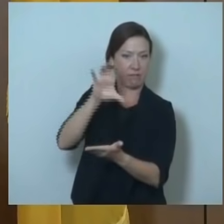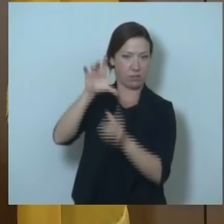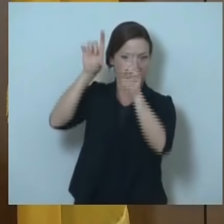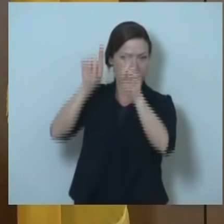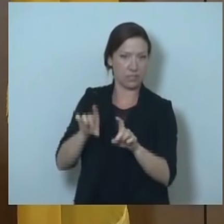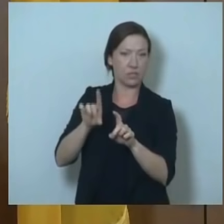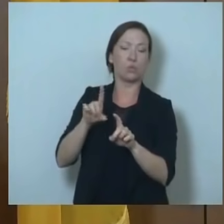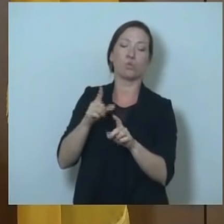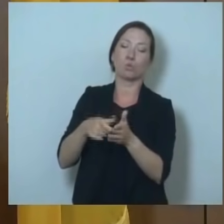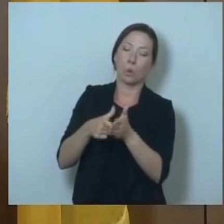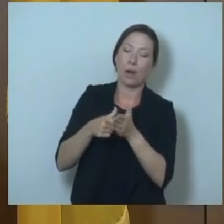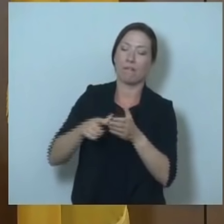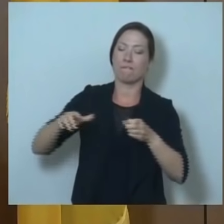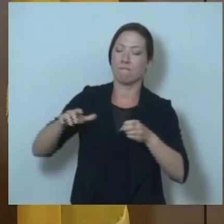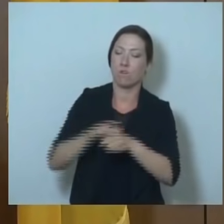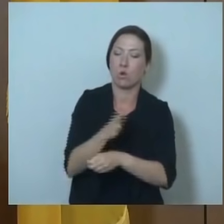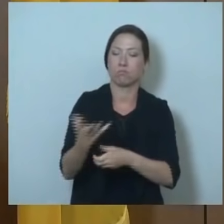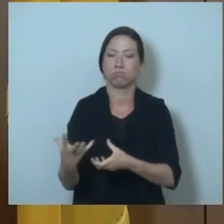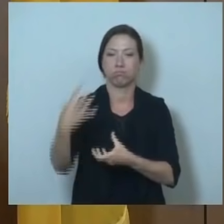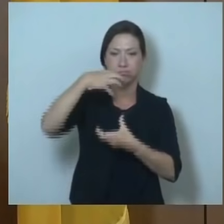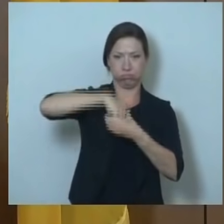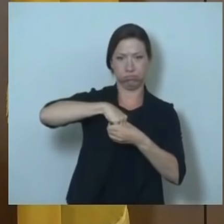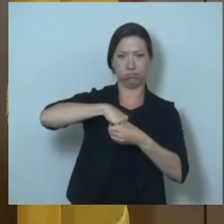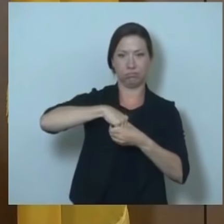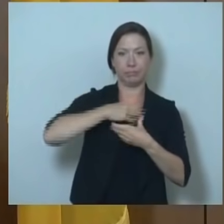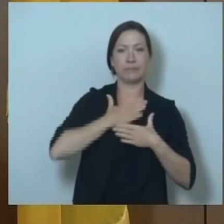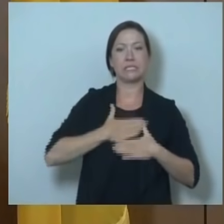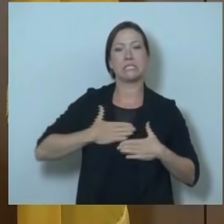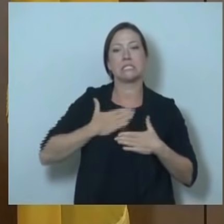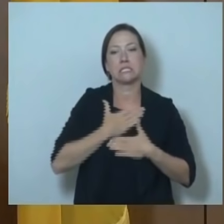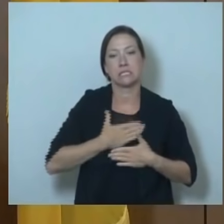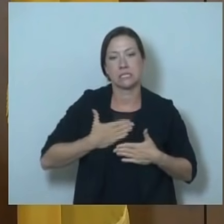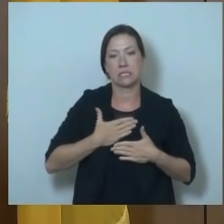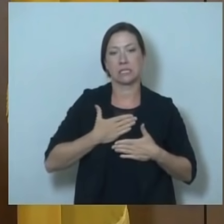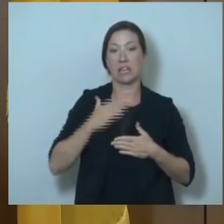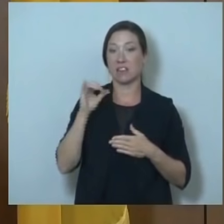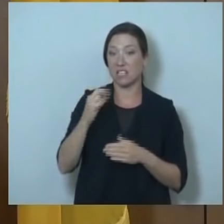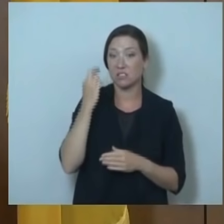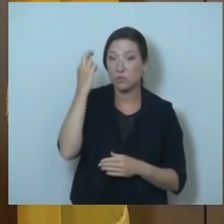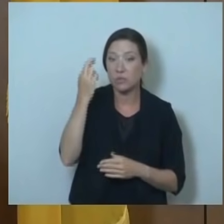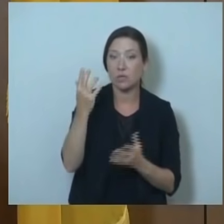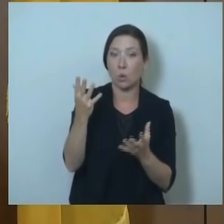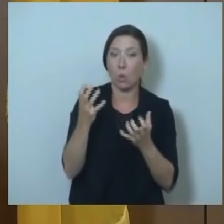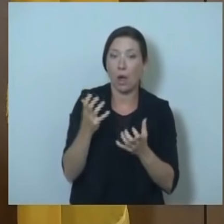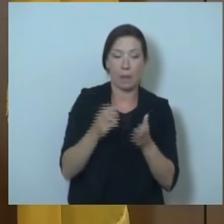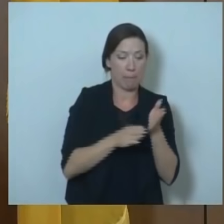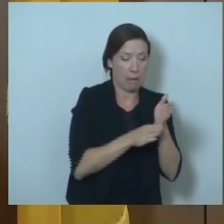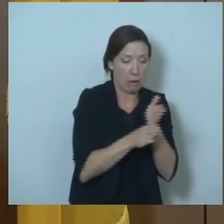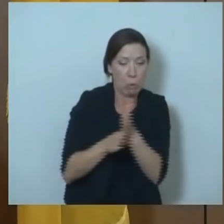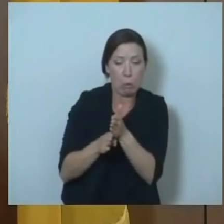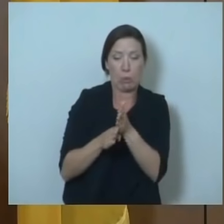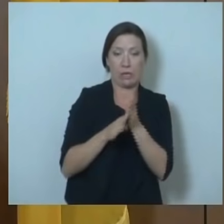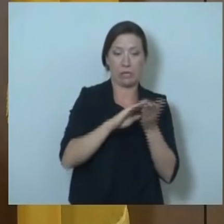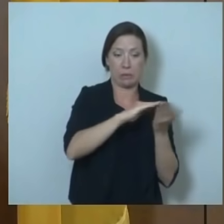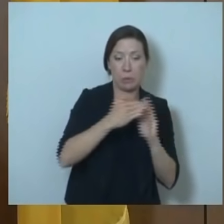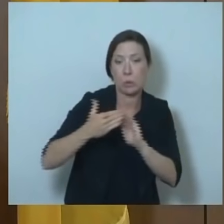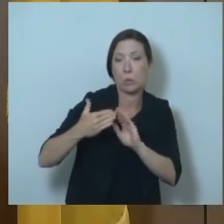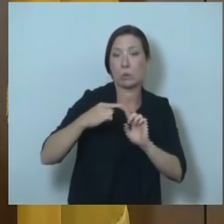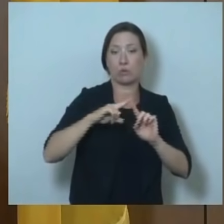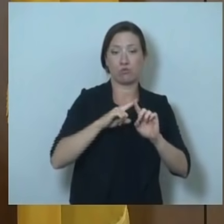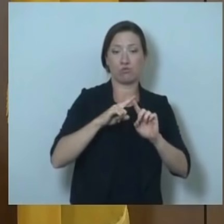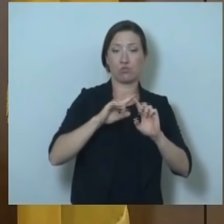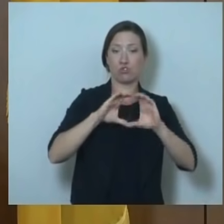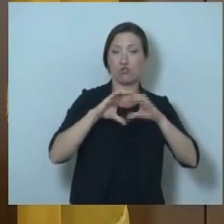full participation. And that's why minority communities, tribal communities, corrections, long-term care